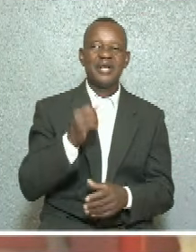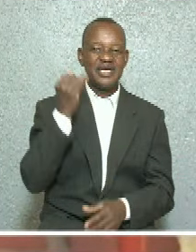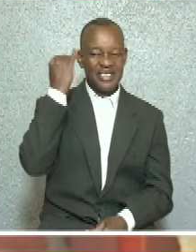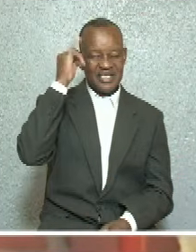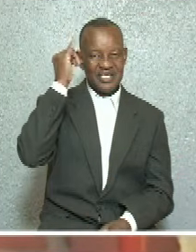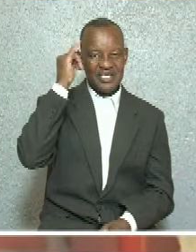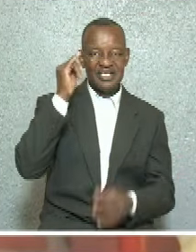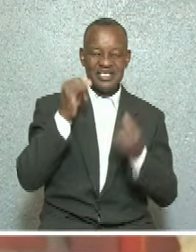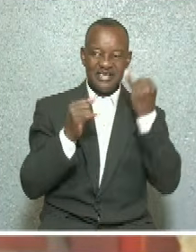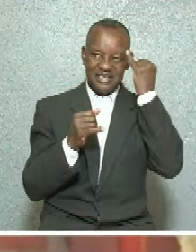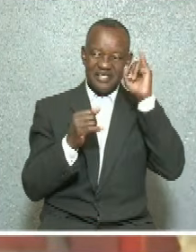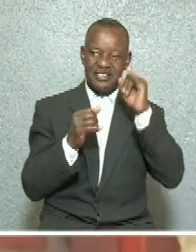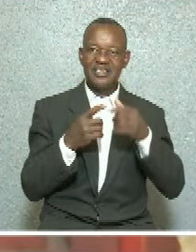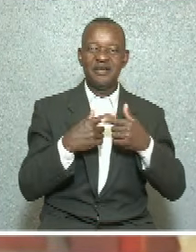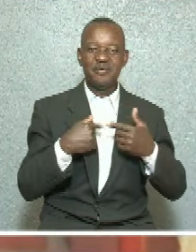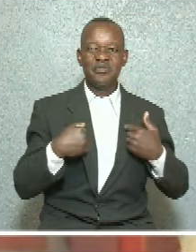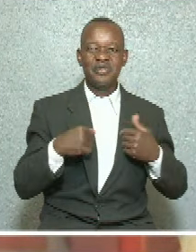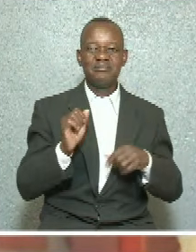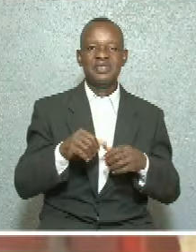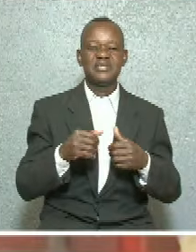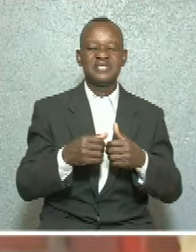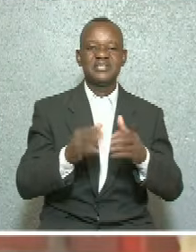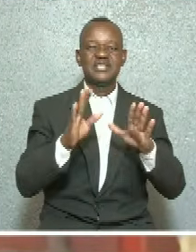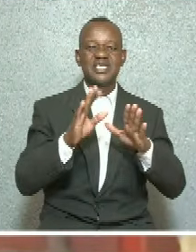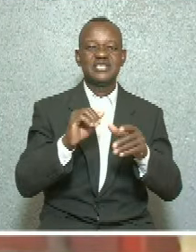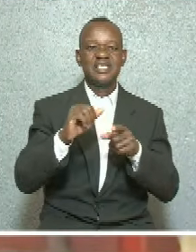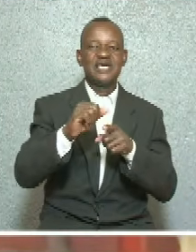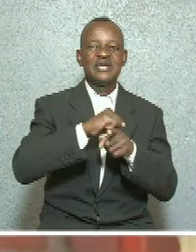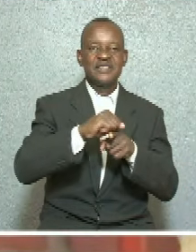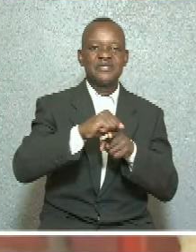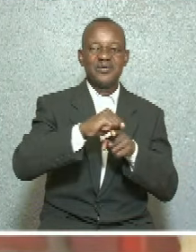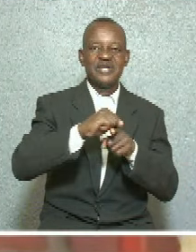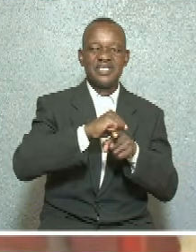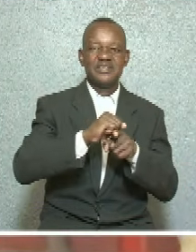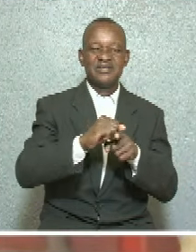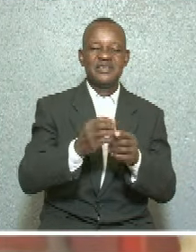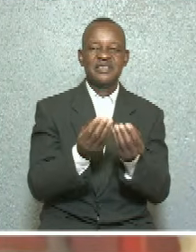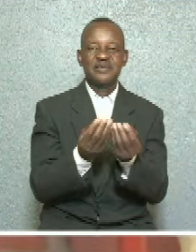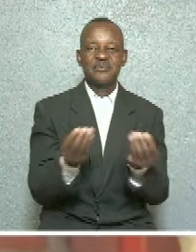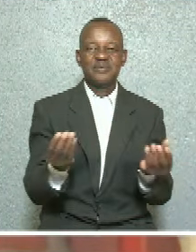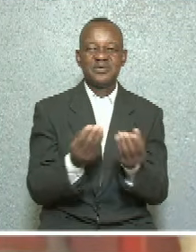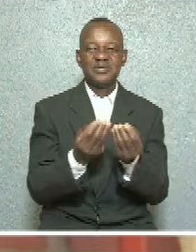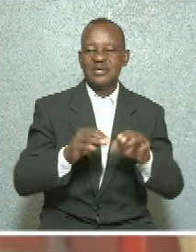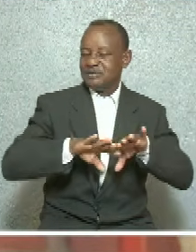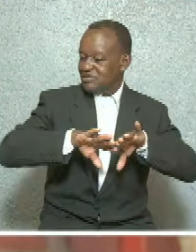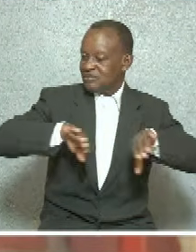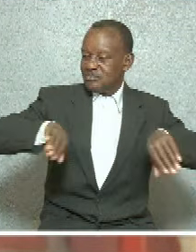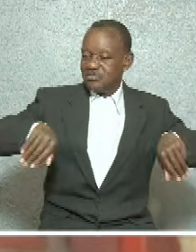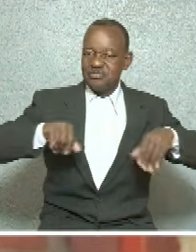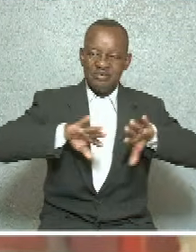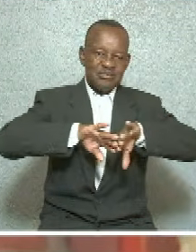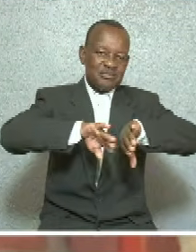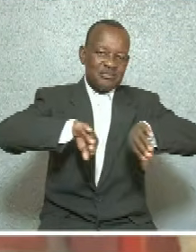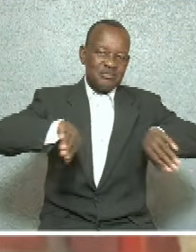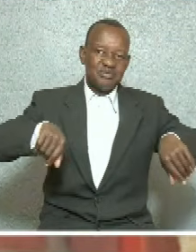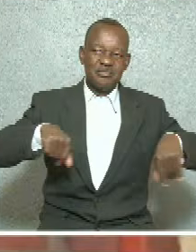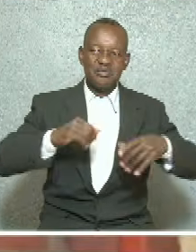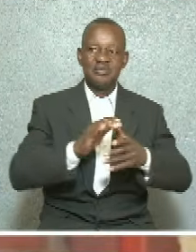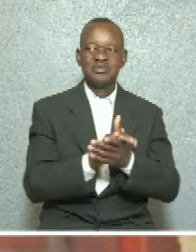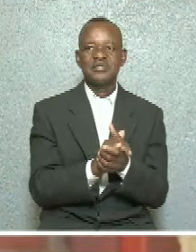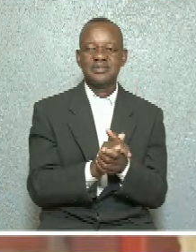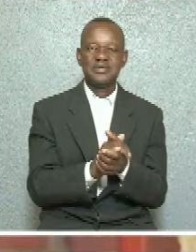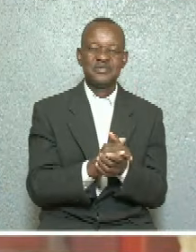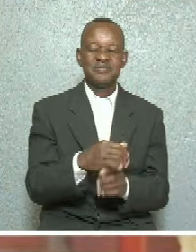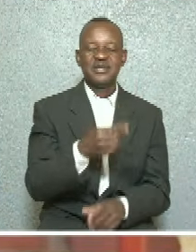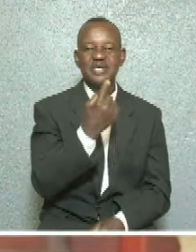giving swimming classes for all the kids from grade 1, I think grade 1 until 12. Ne? So every Friday we give, they